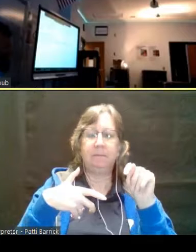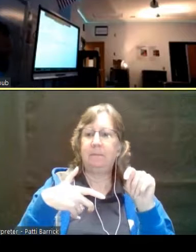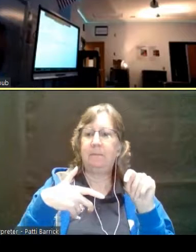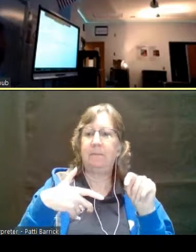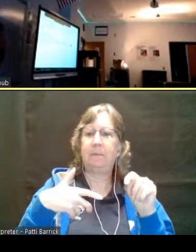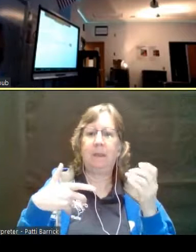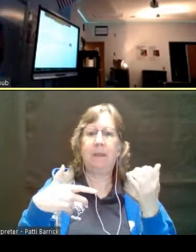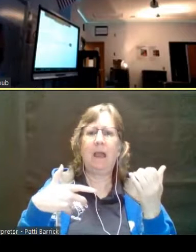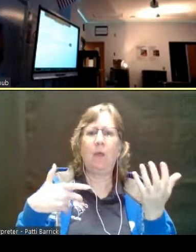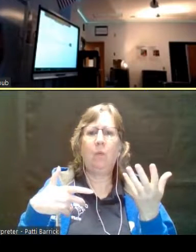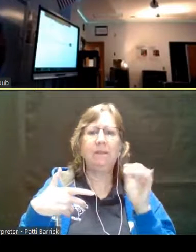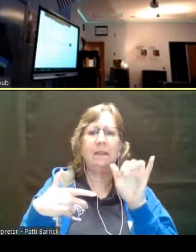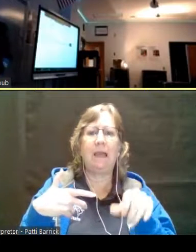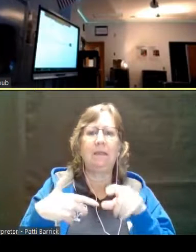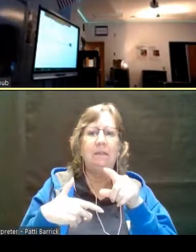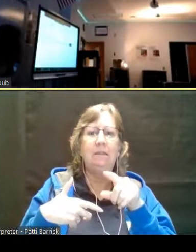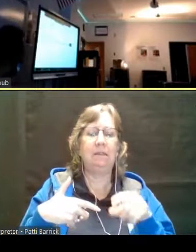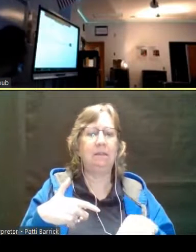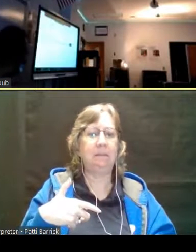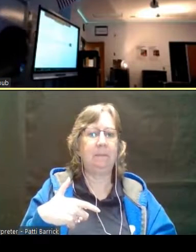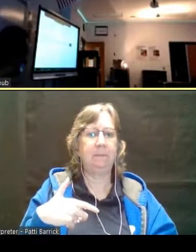Tell me, what am I highlighting?